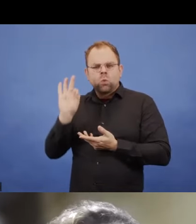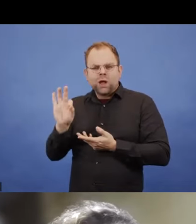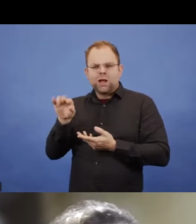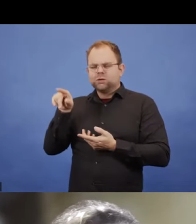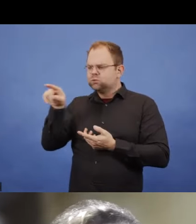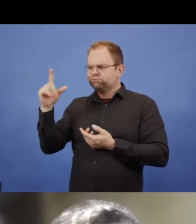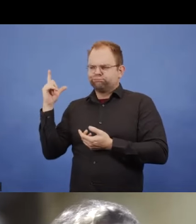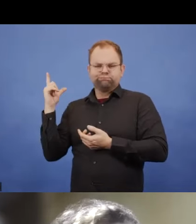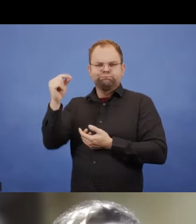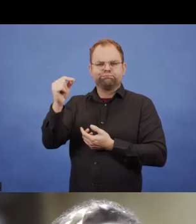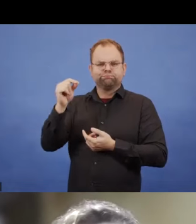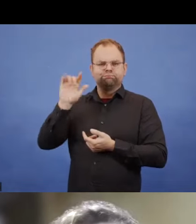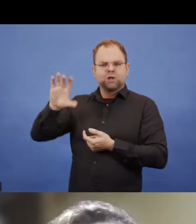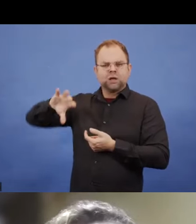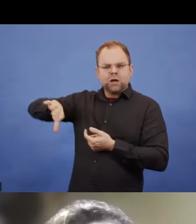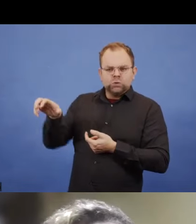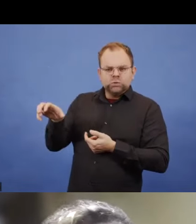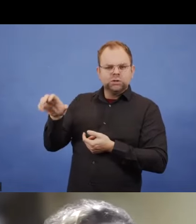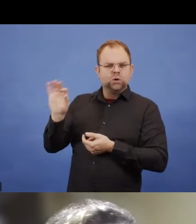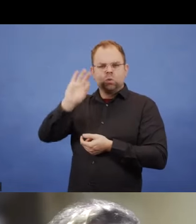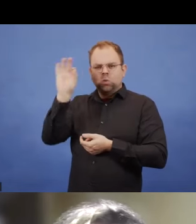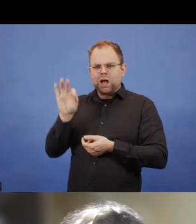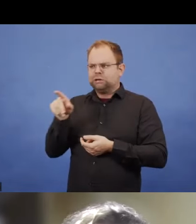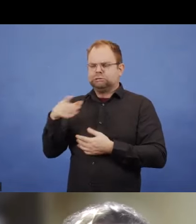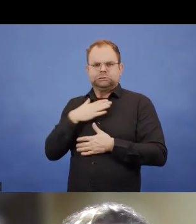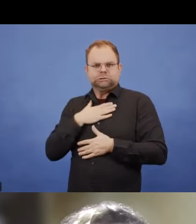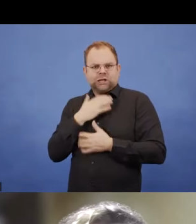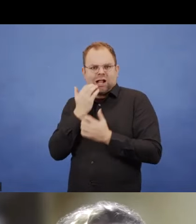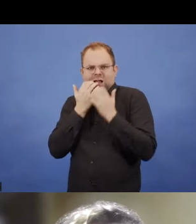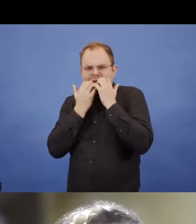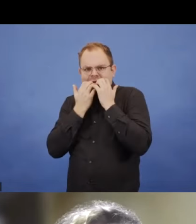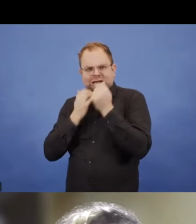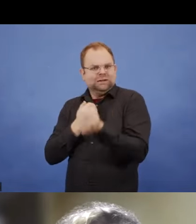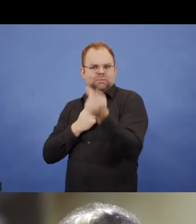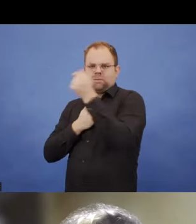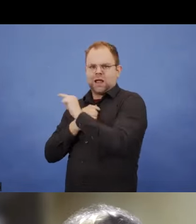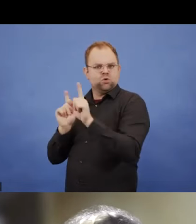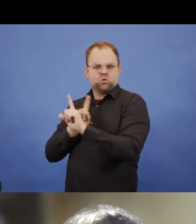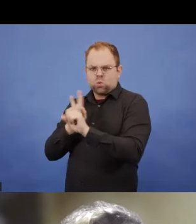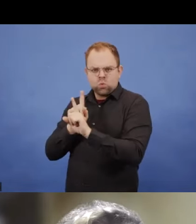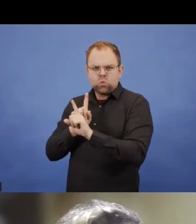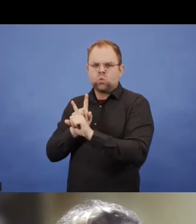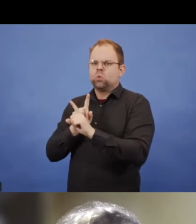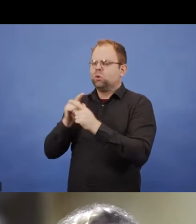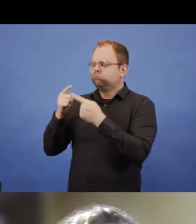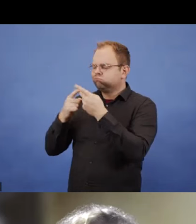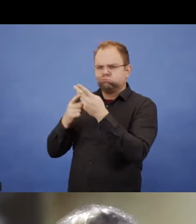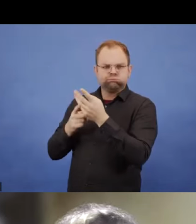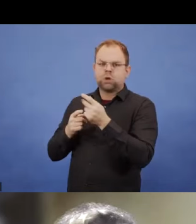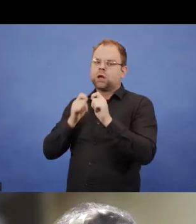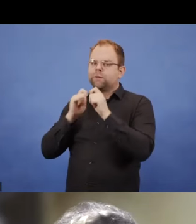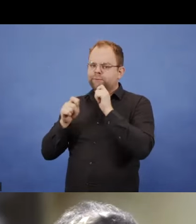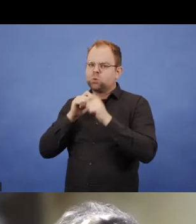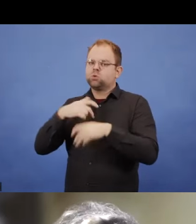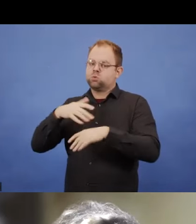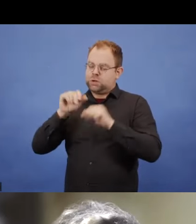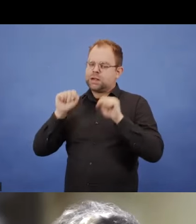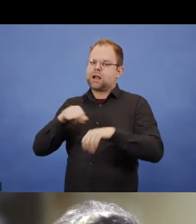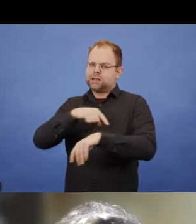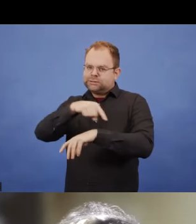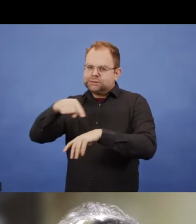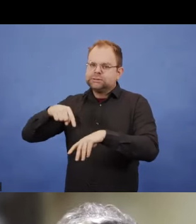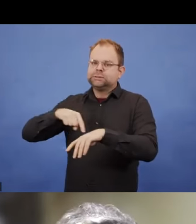long. They can take sometimes several hours, or there can be several interviews. It's because we try to gather as much information as